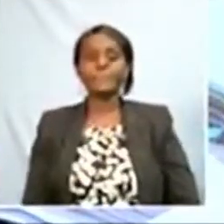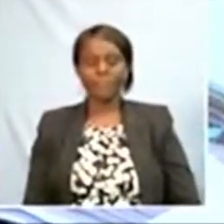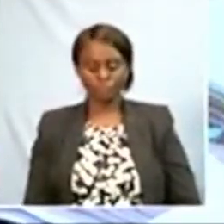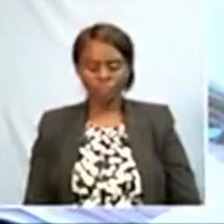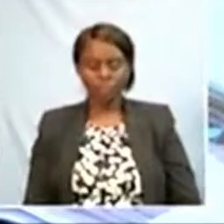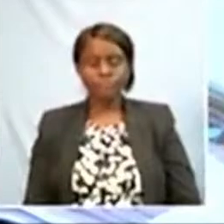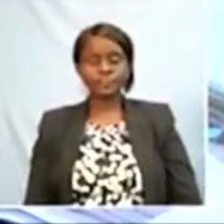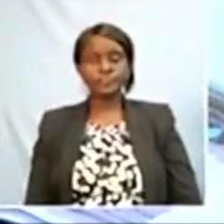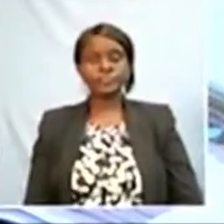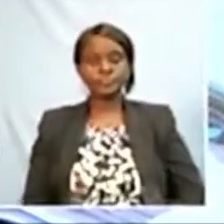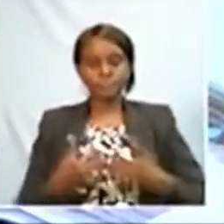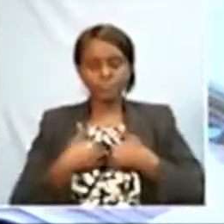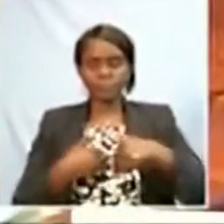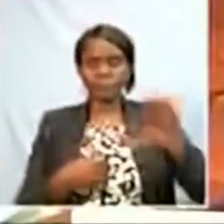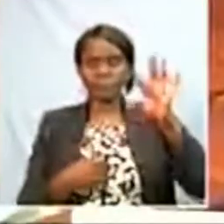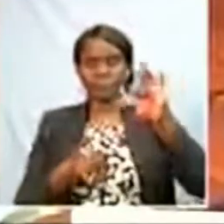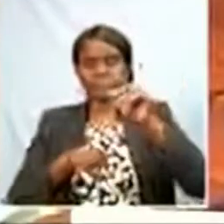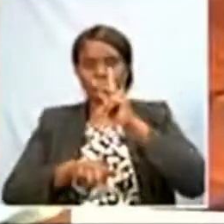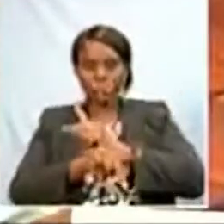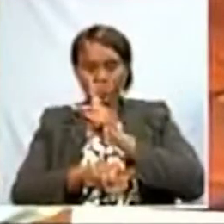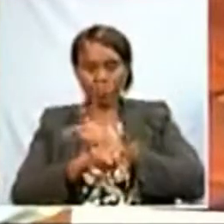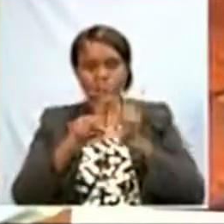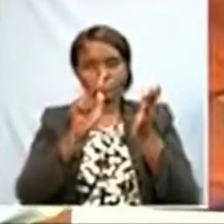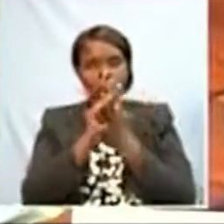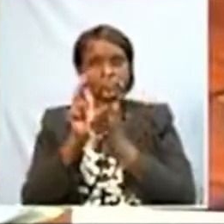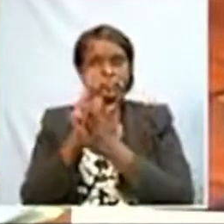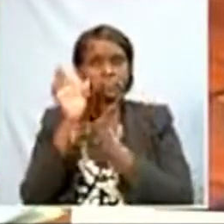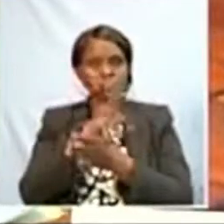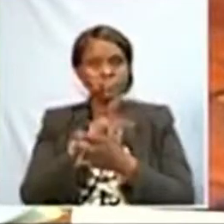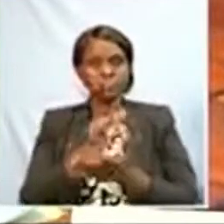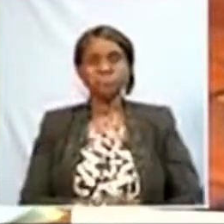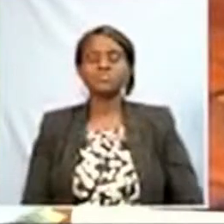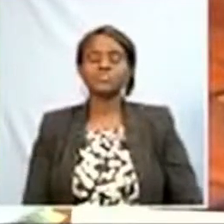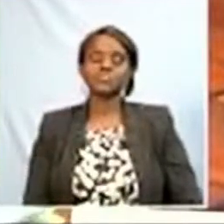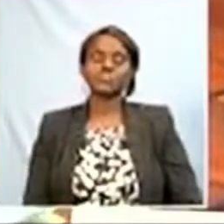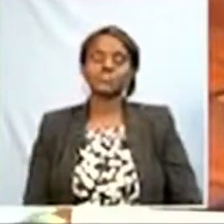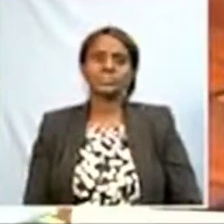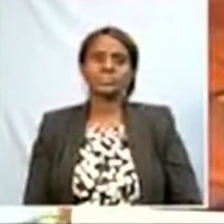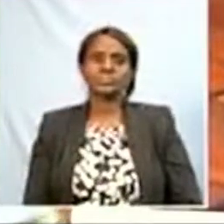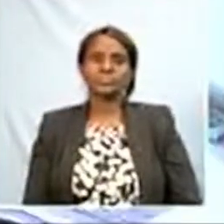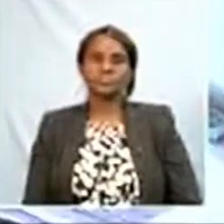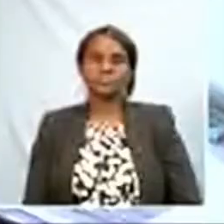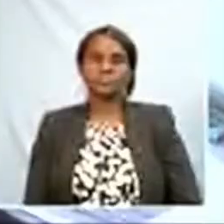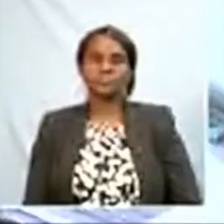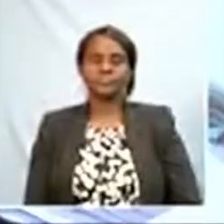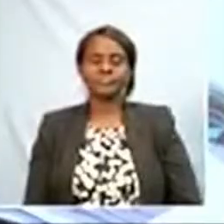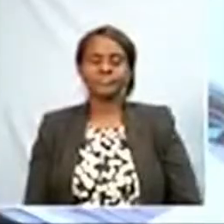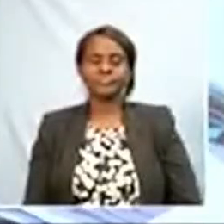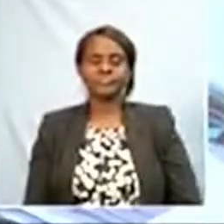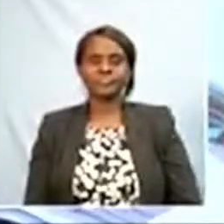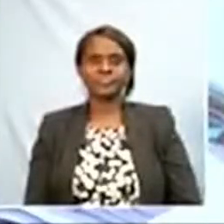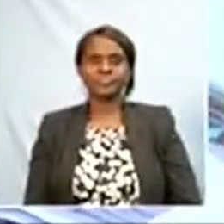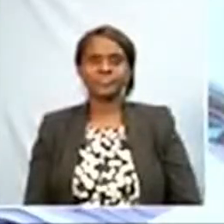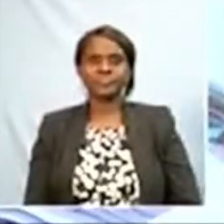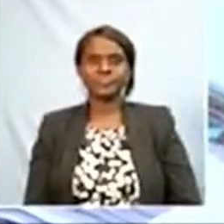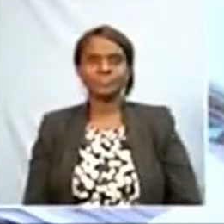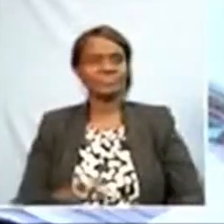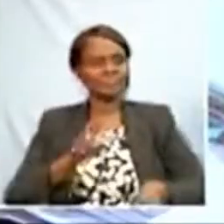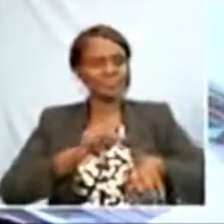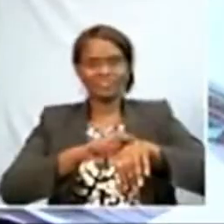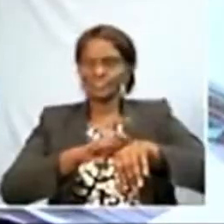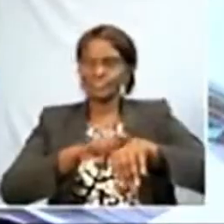2025, currently we have 9 projects that have been approved. Okay. Now, I am not cutting you short. I think due to